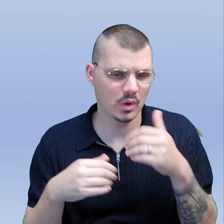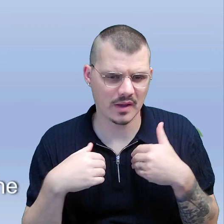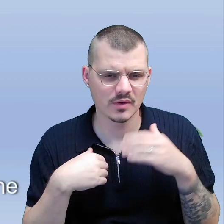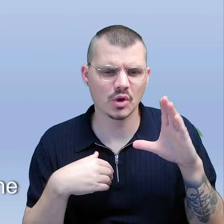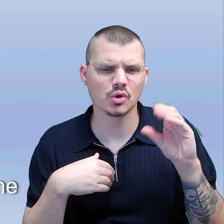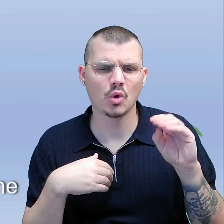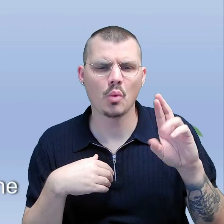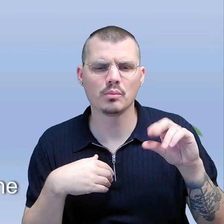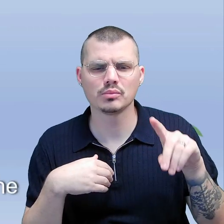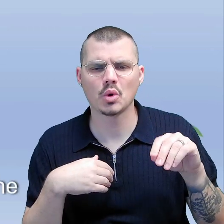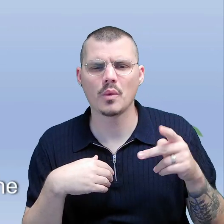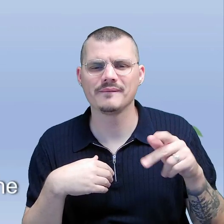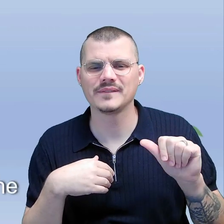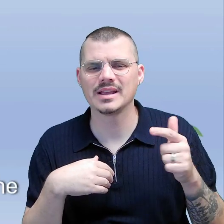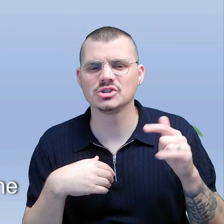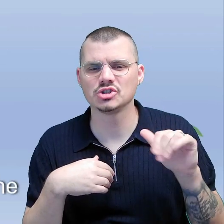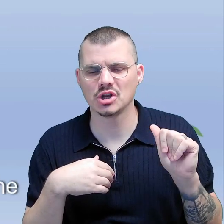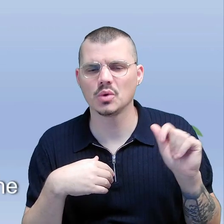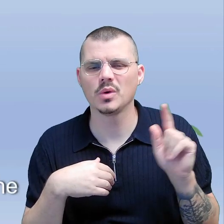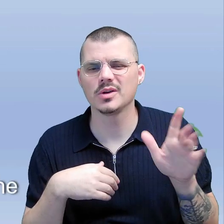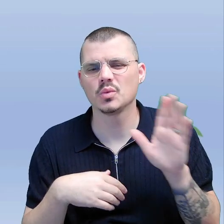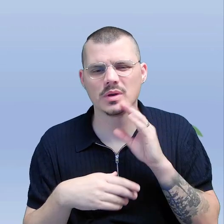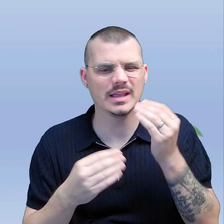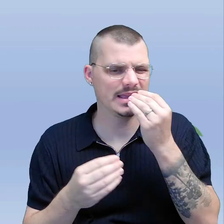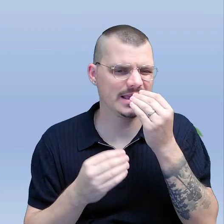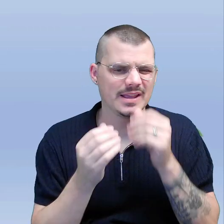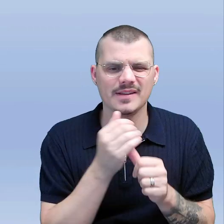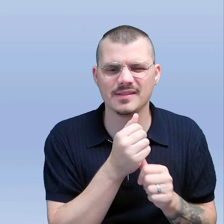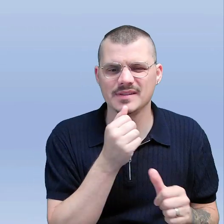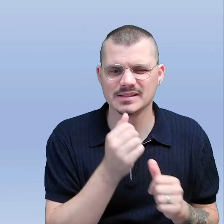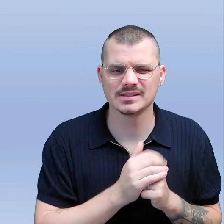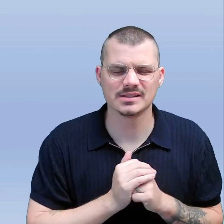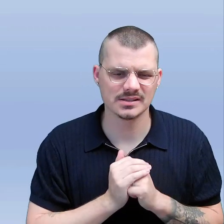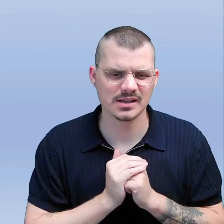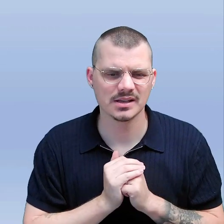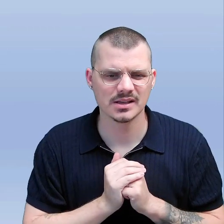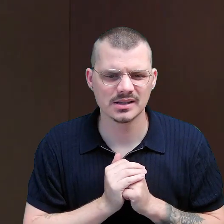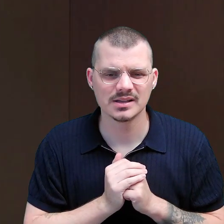schizophrenia who also have coprophagia, which is the eating of feces.